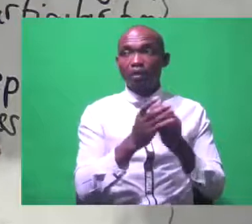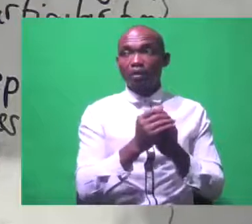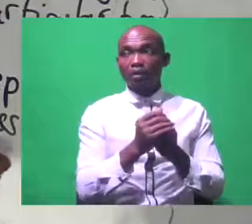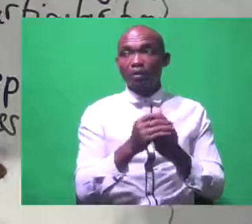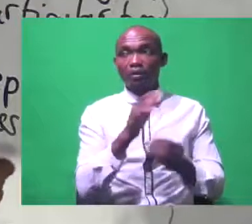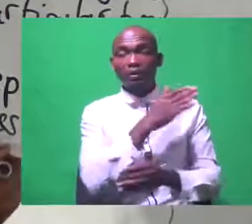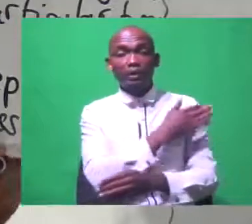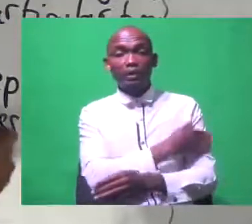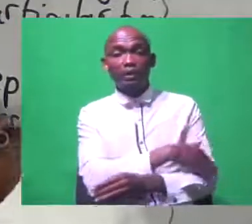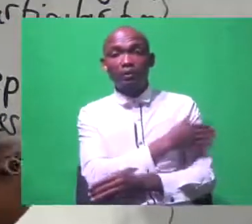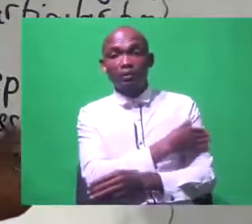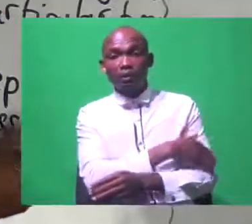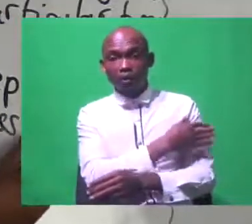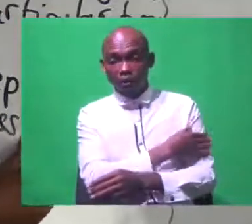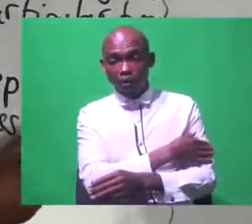services,